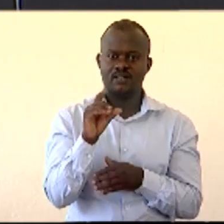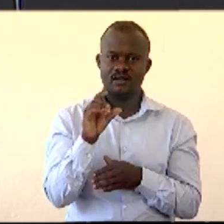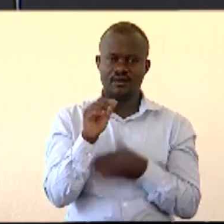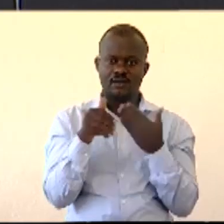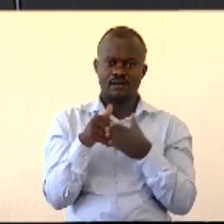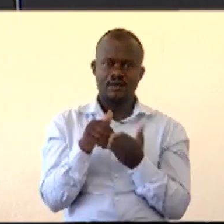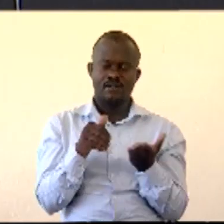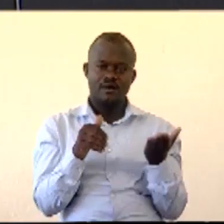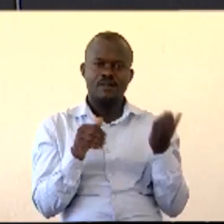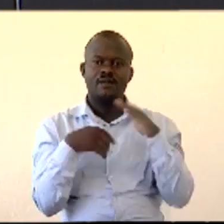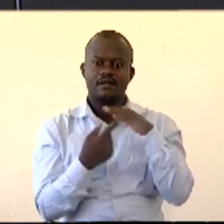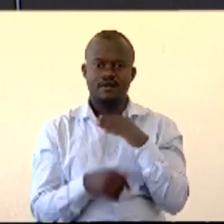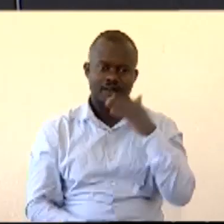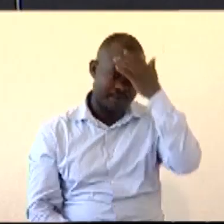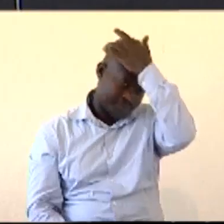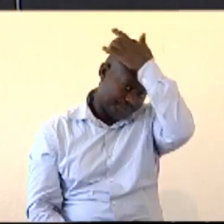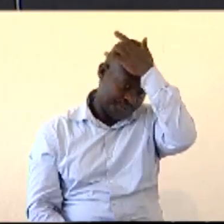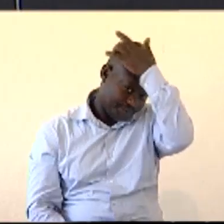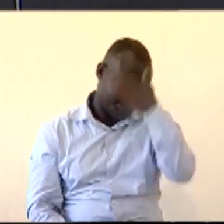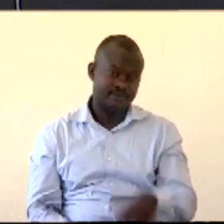oxidation state.